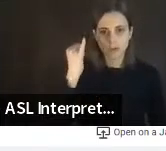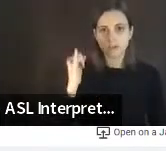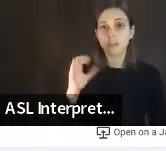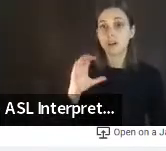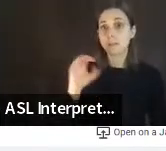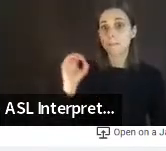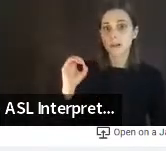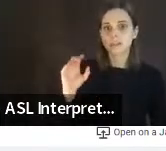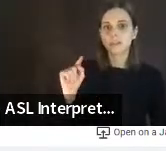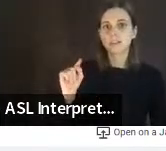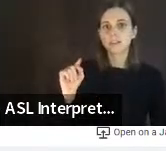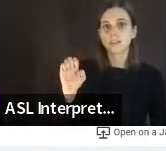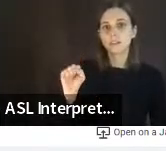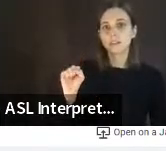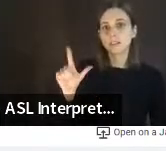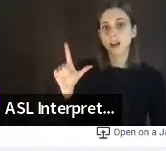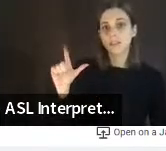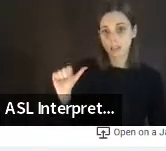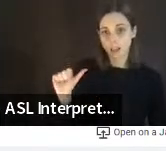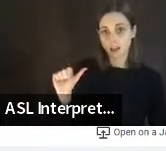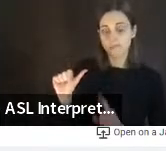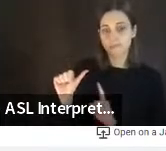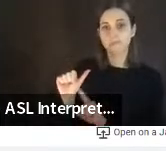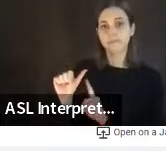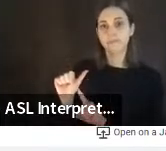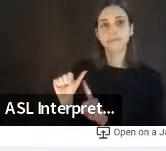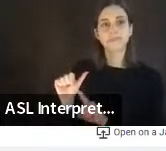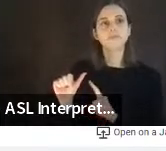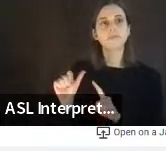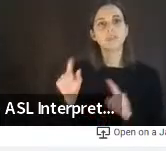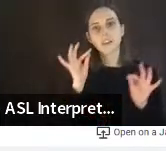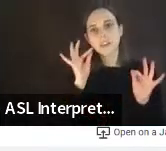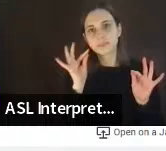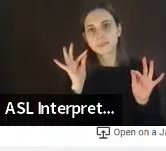designer decided that there will be